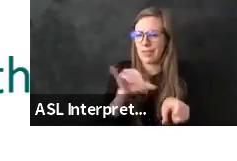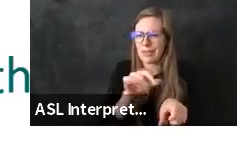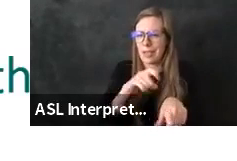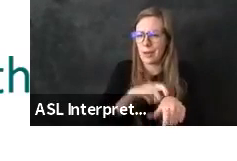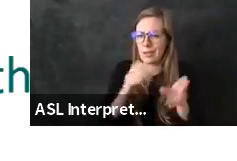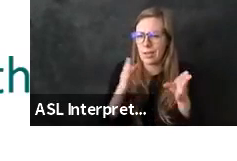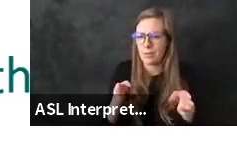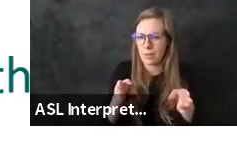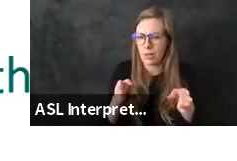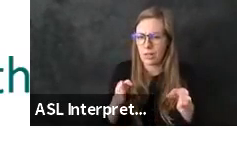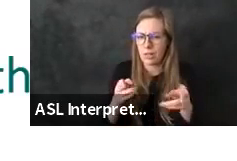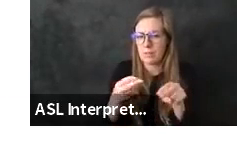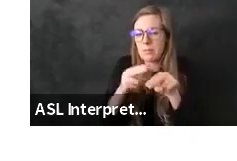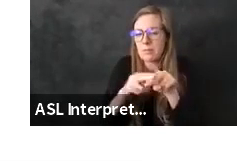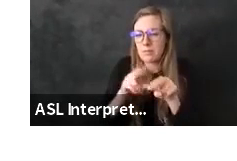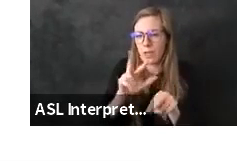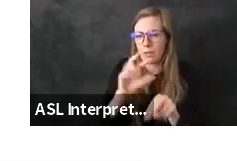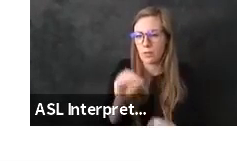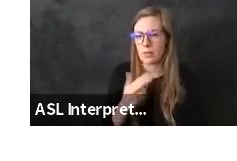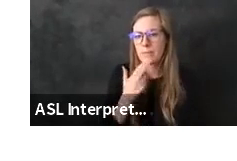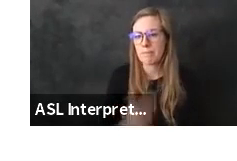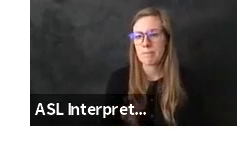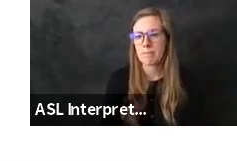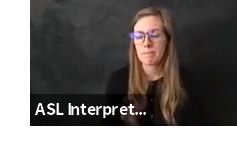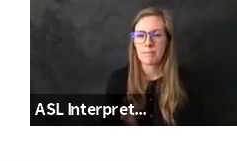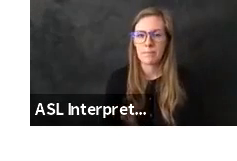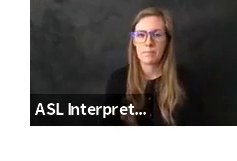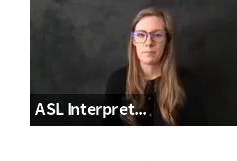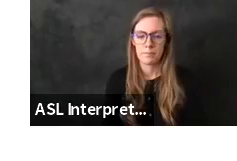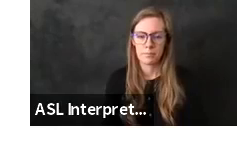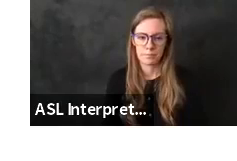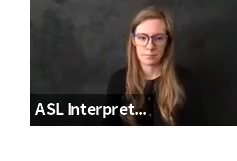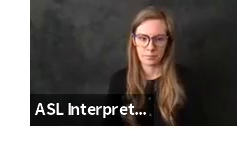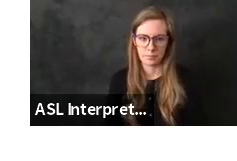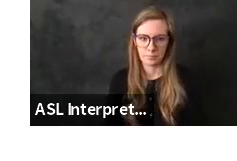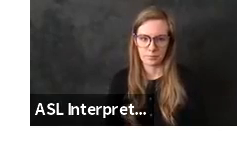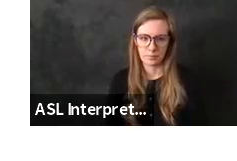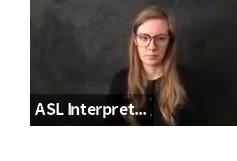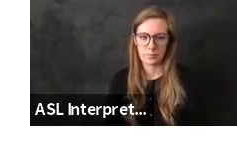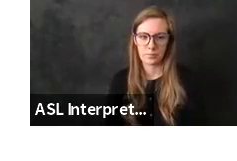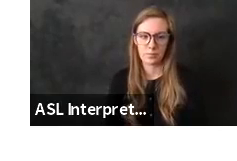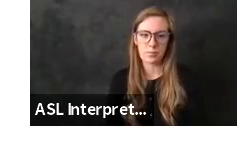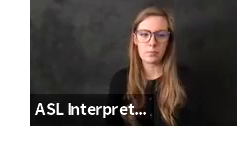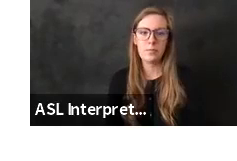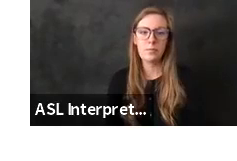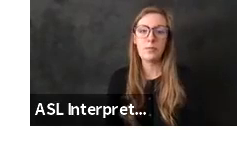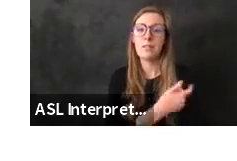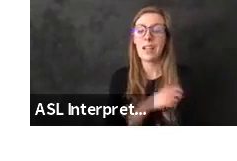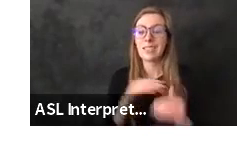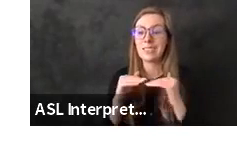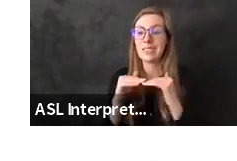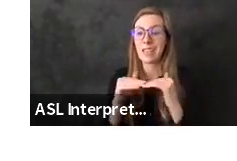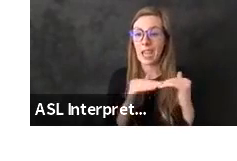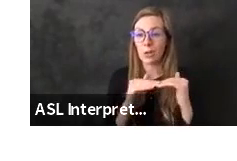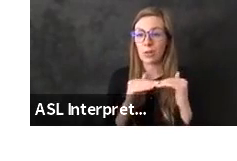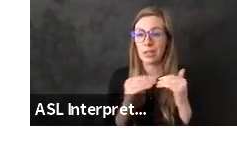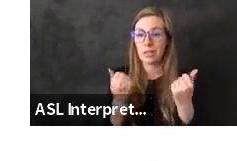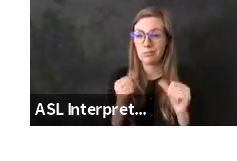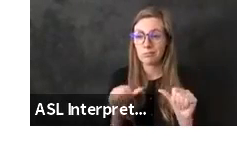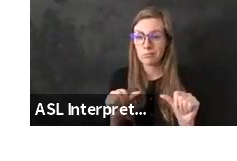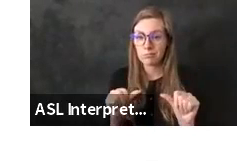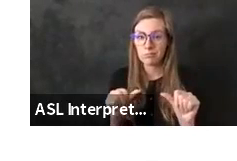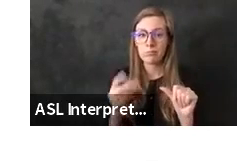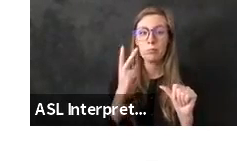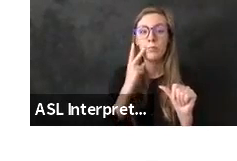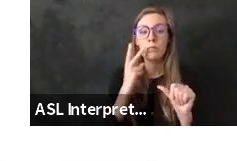also an increase of 3%. Looking at our vaccine equity measures, we also continue to see